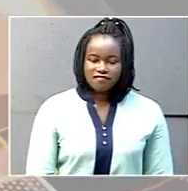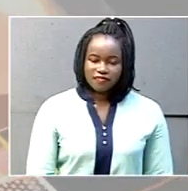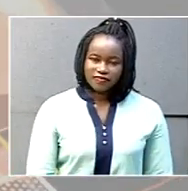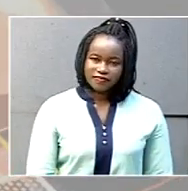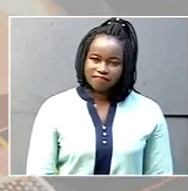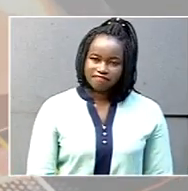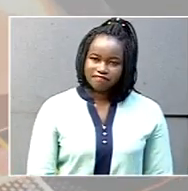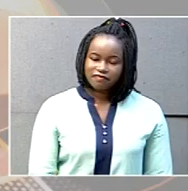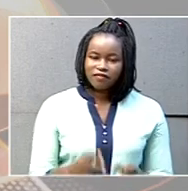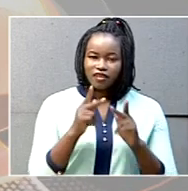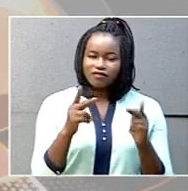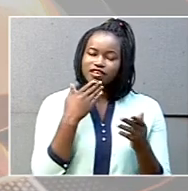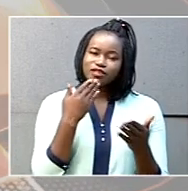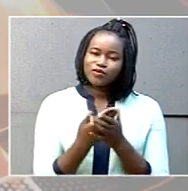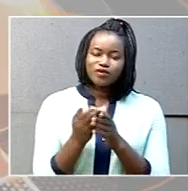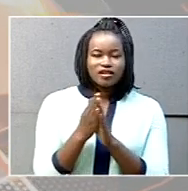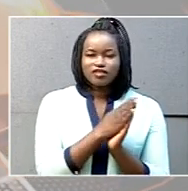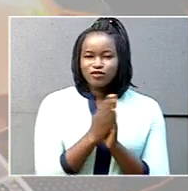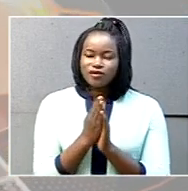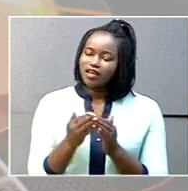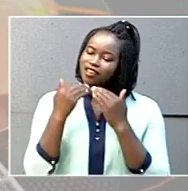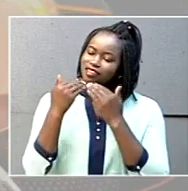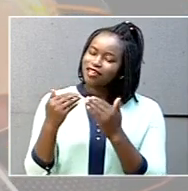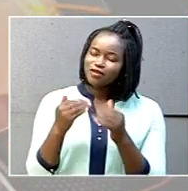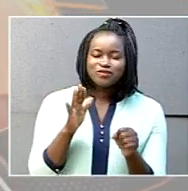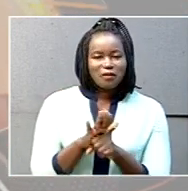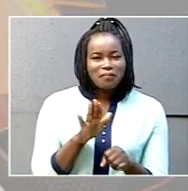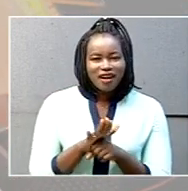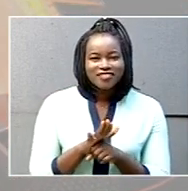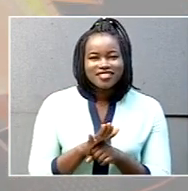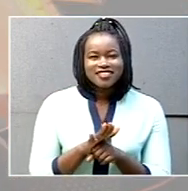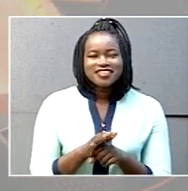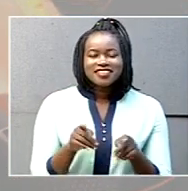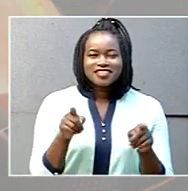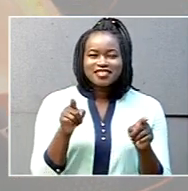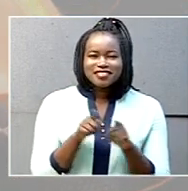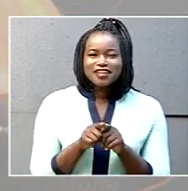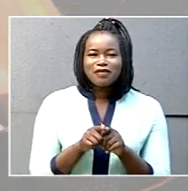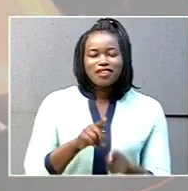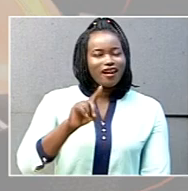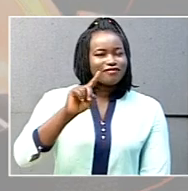Wow, very good story there. Thank you so much, Samuel Sennono, who is also the pioneer